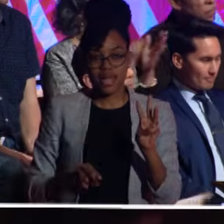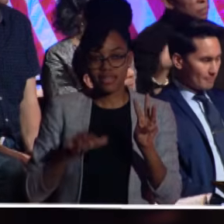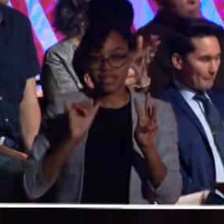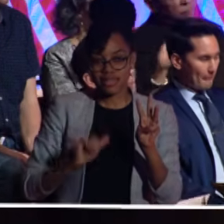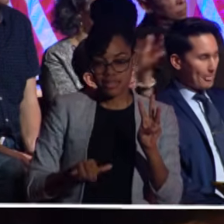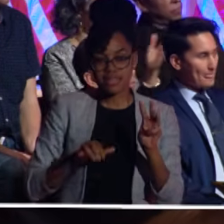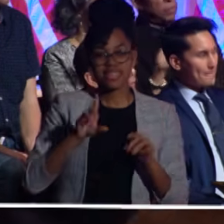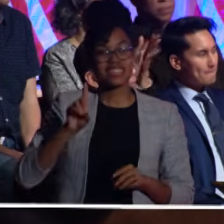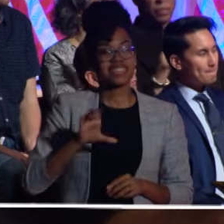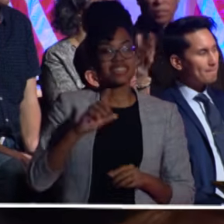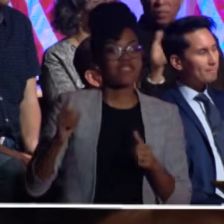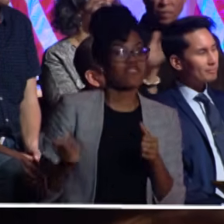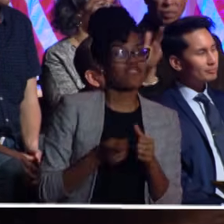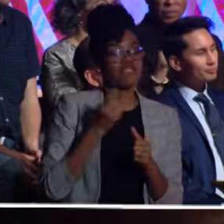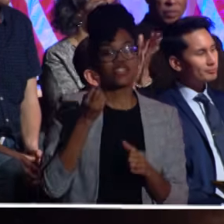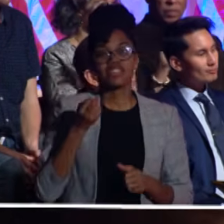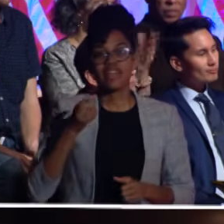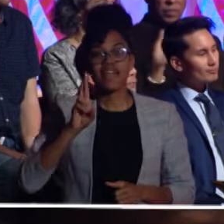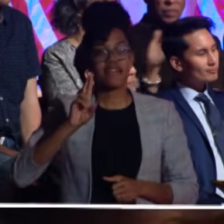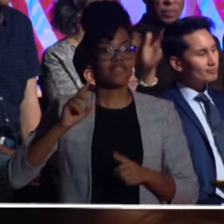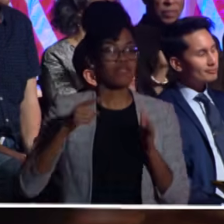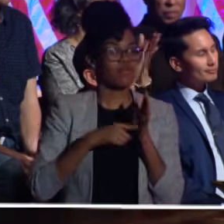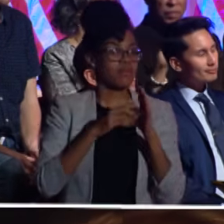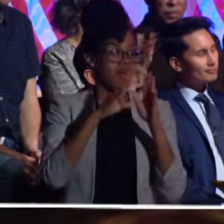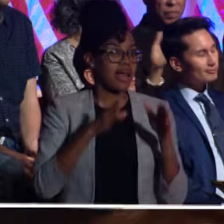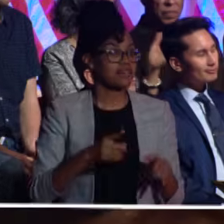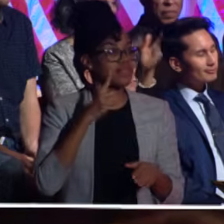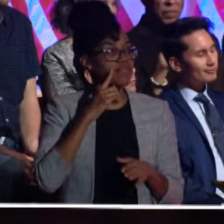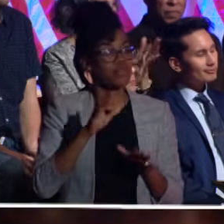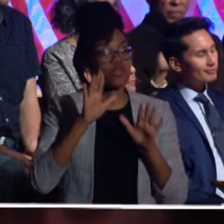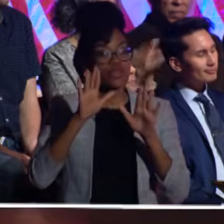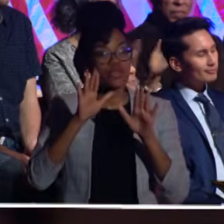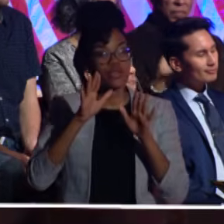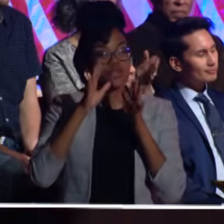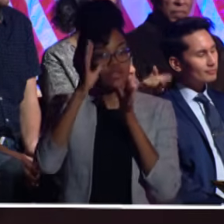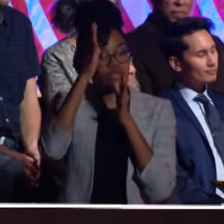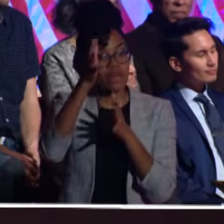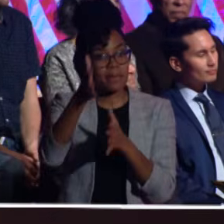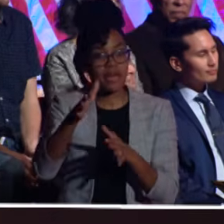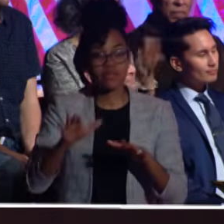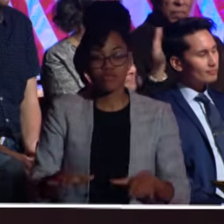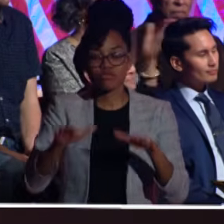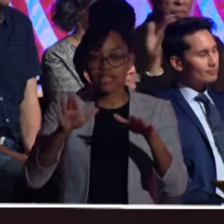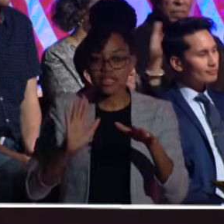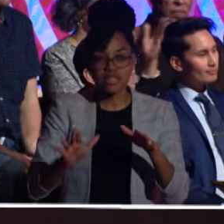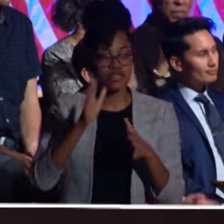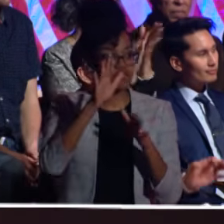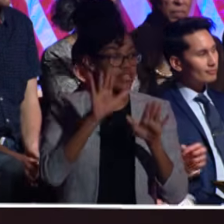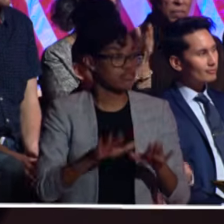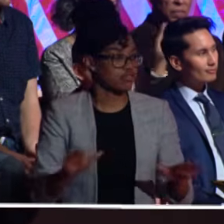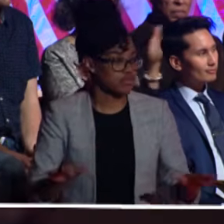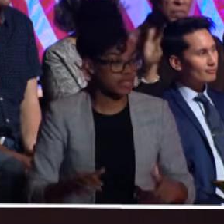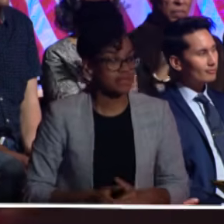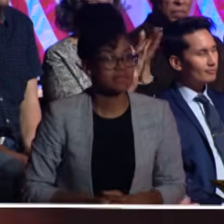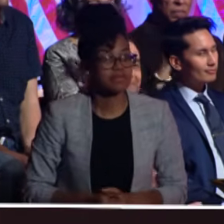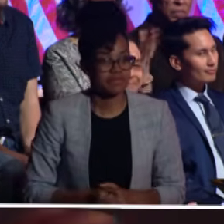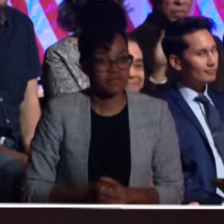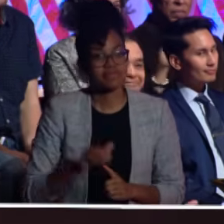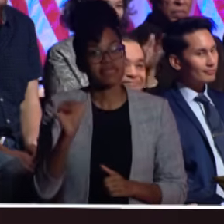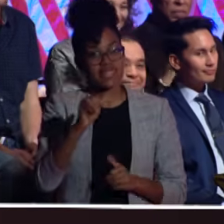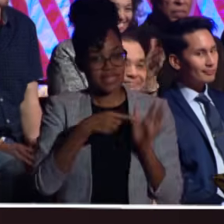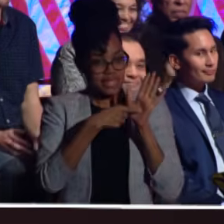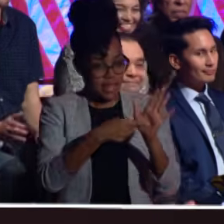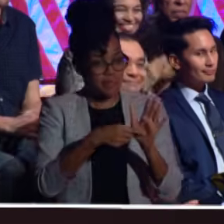first ever affordable housing for grandparents raising their grandchildren, like Miss Olivia